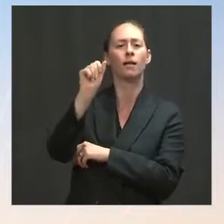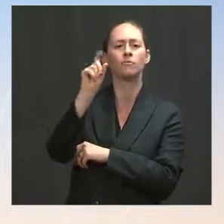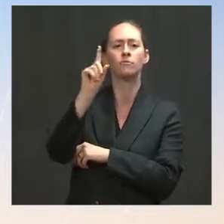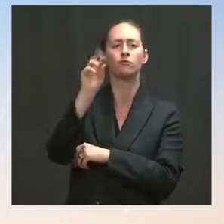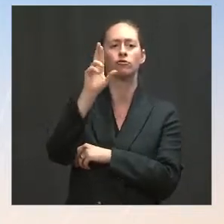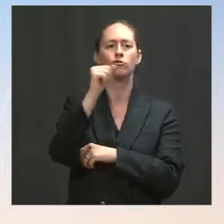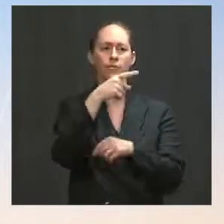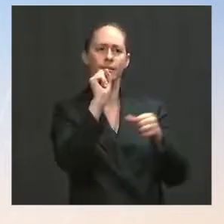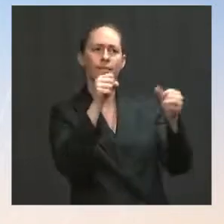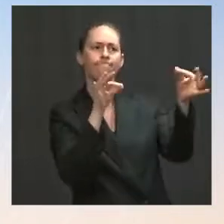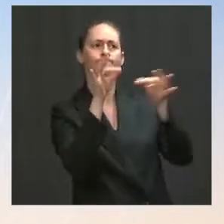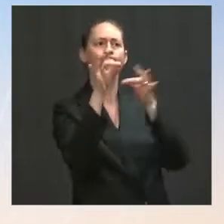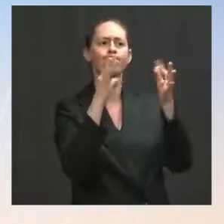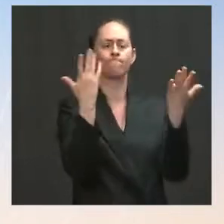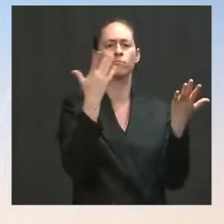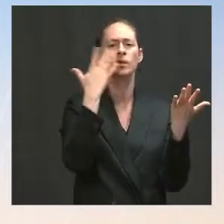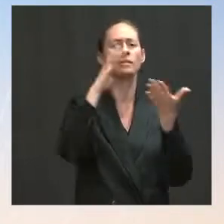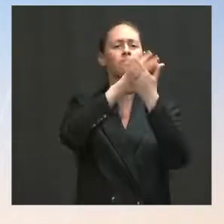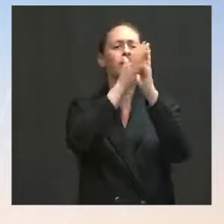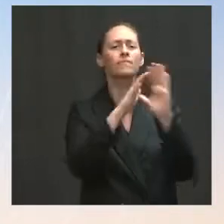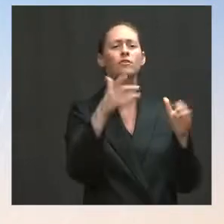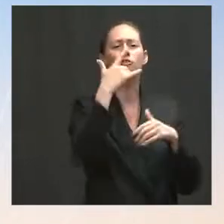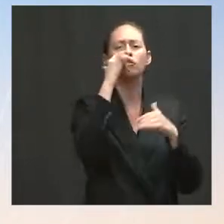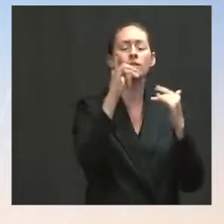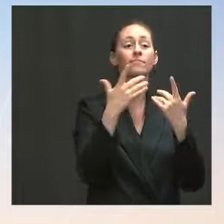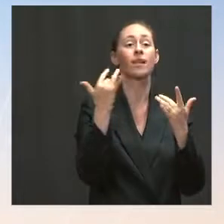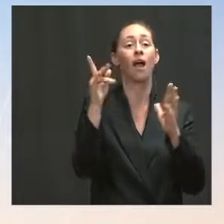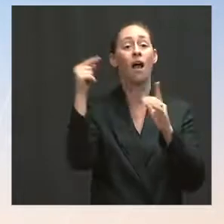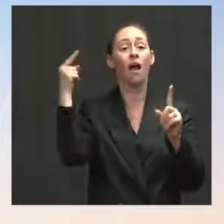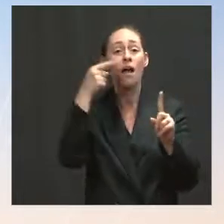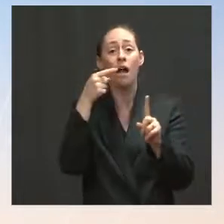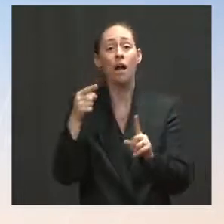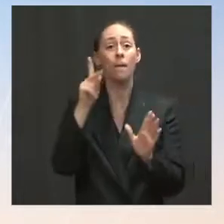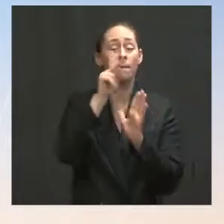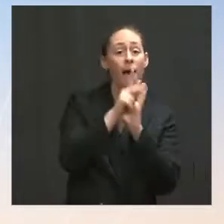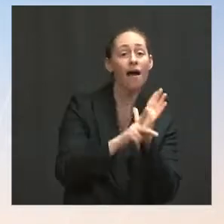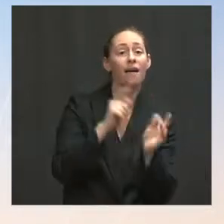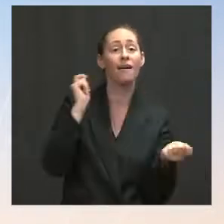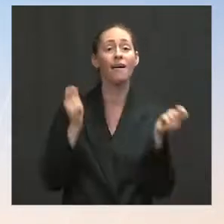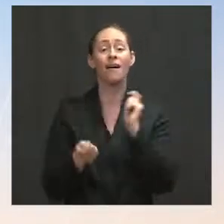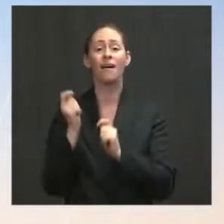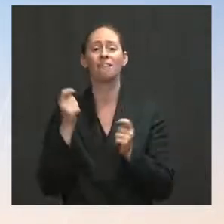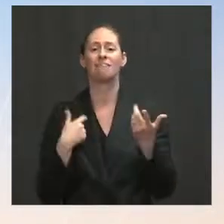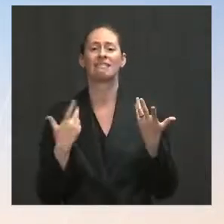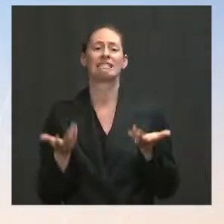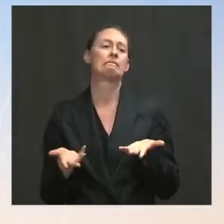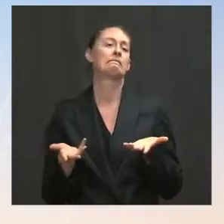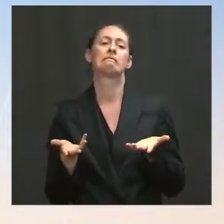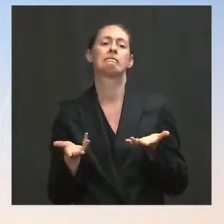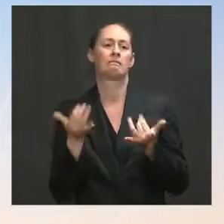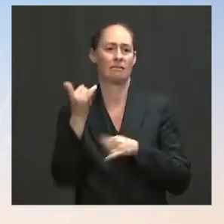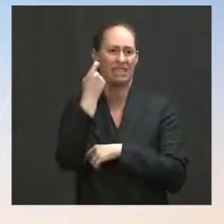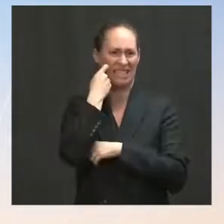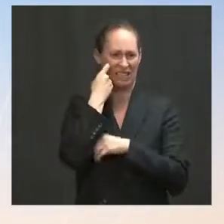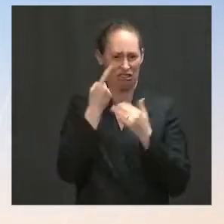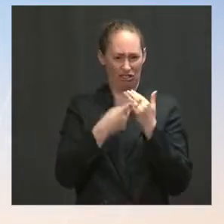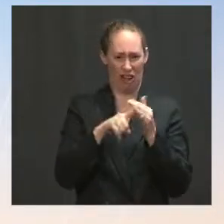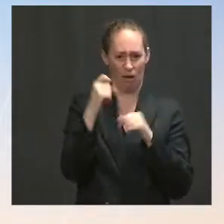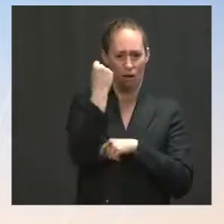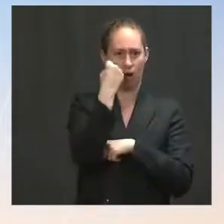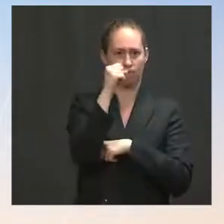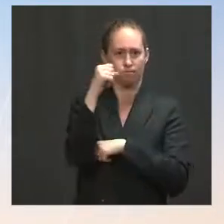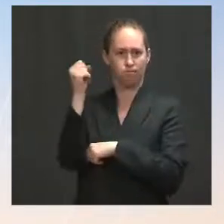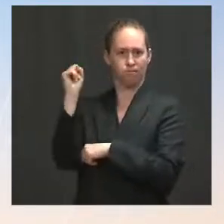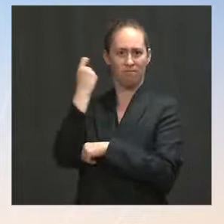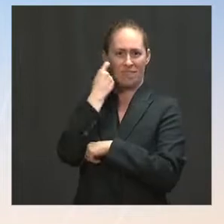for you in terms of any policy shift. Obviously, given the protests were just happening over the last 24 to 48 hours, we're assessing how